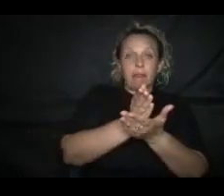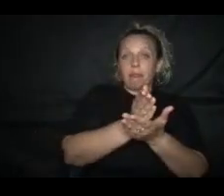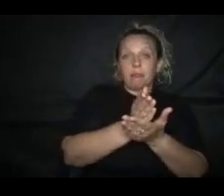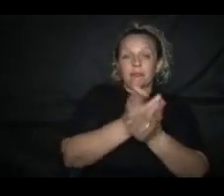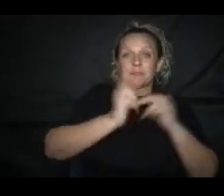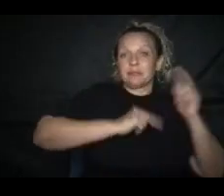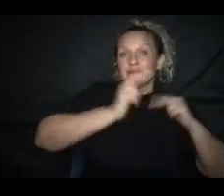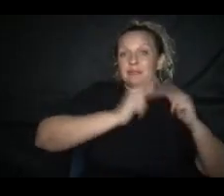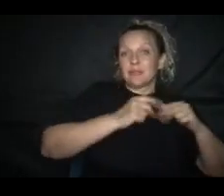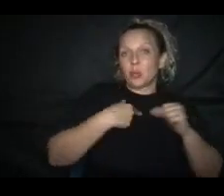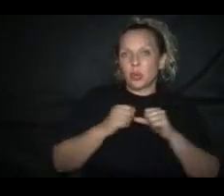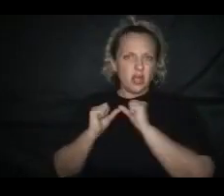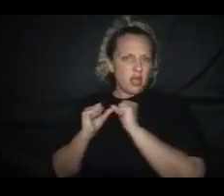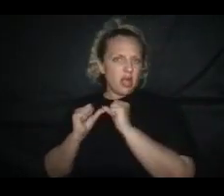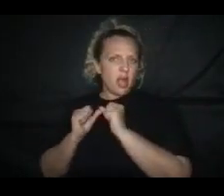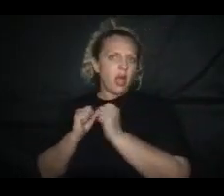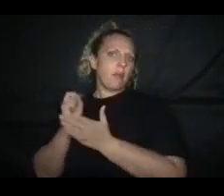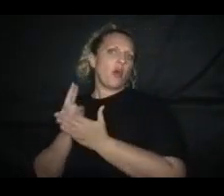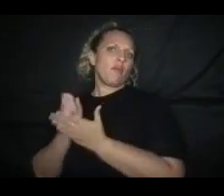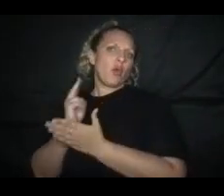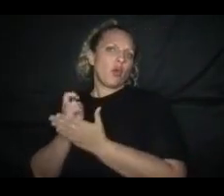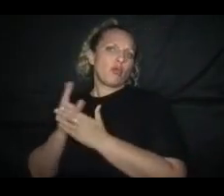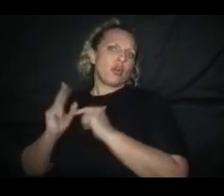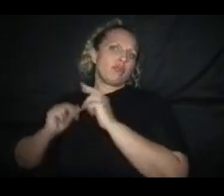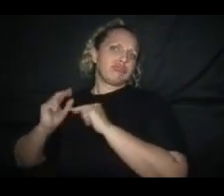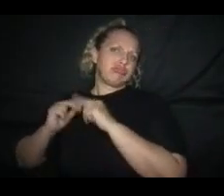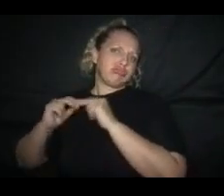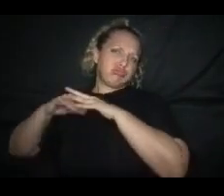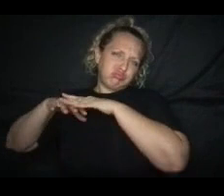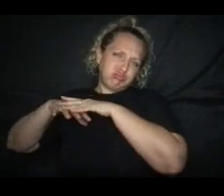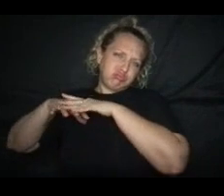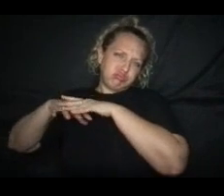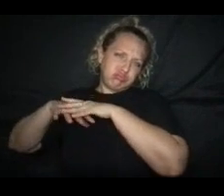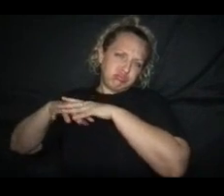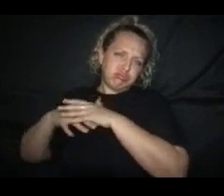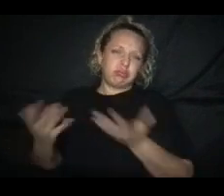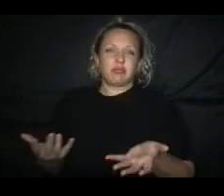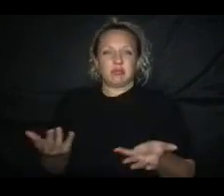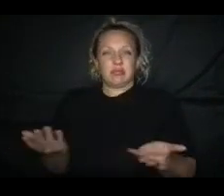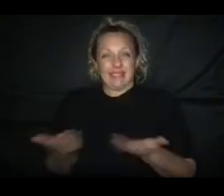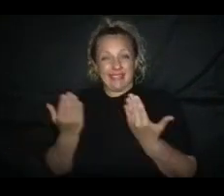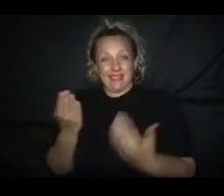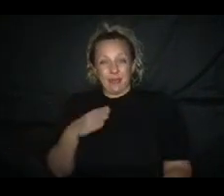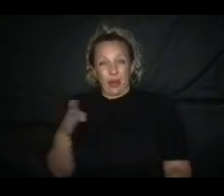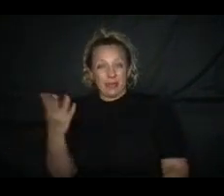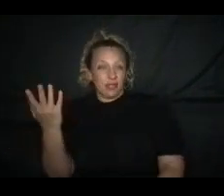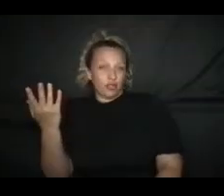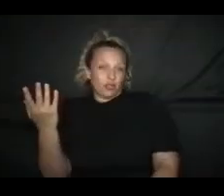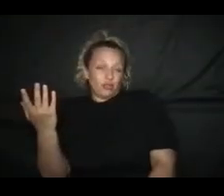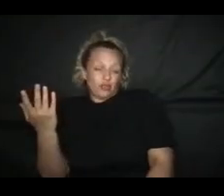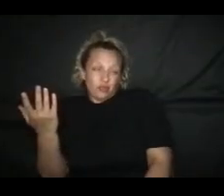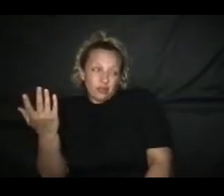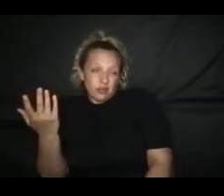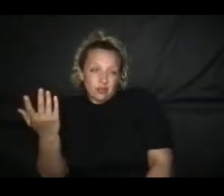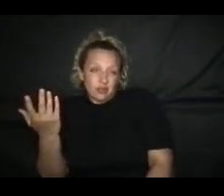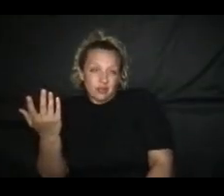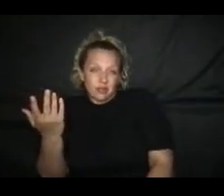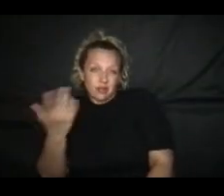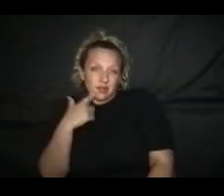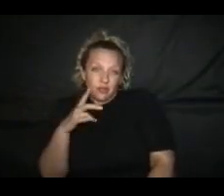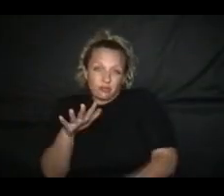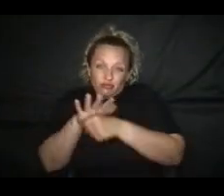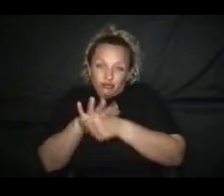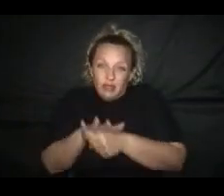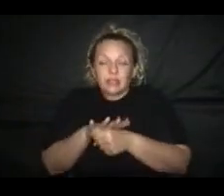constant approval of high density things in Boynton Beach? Because it'll constantly put a strain on it. And thank you for